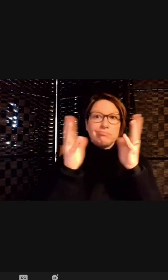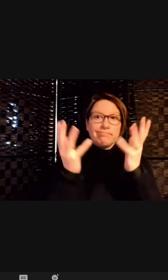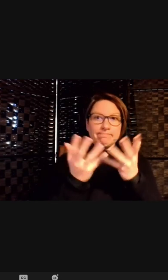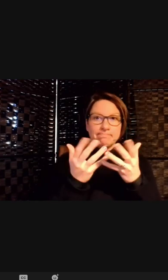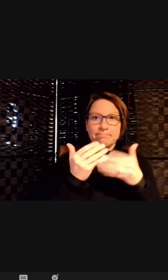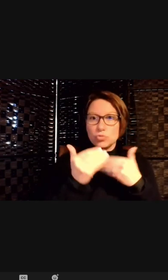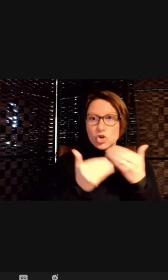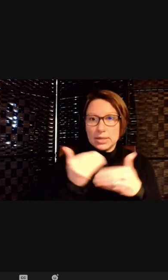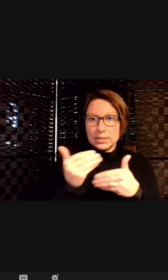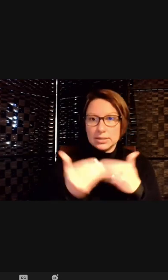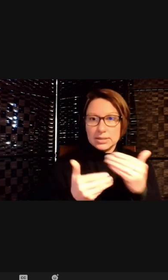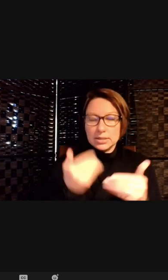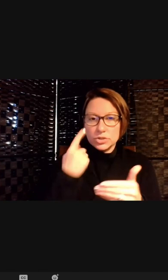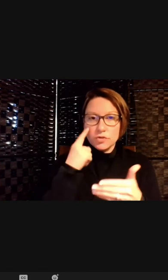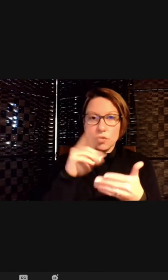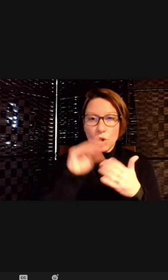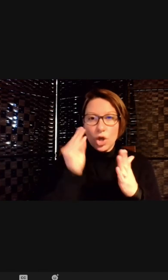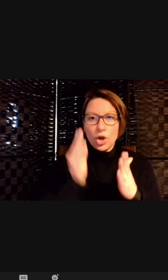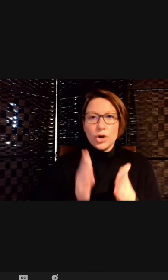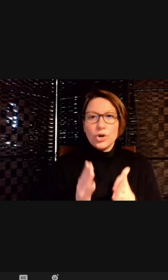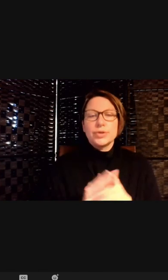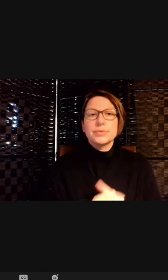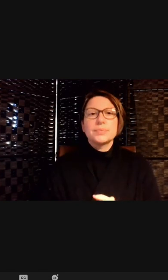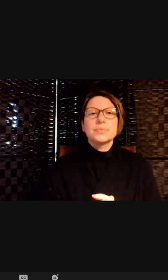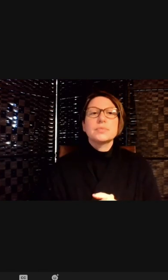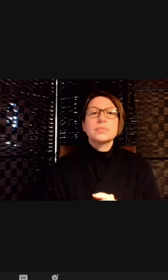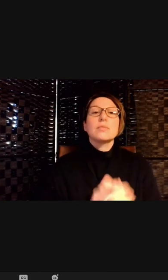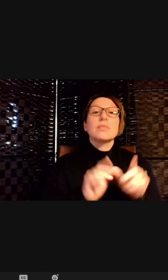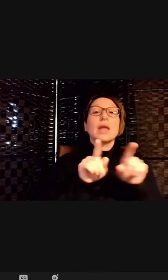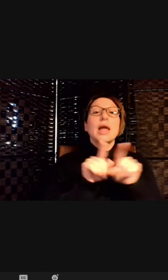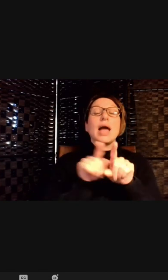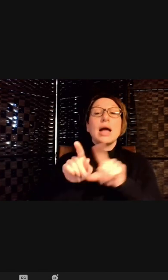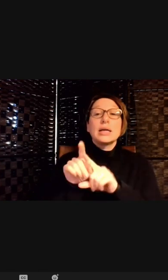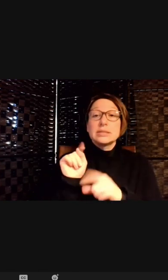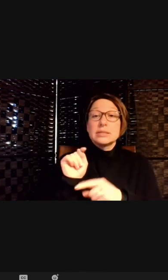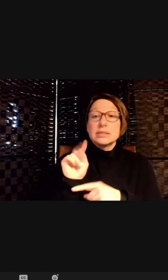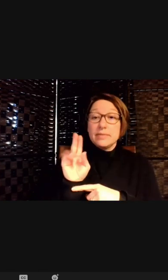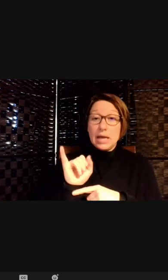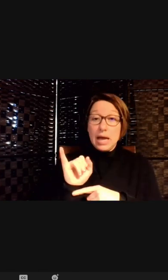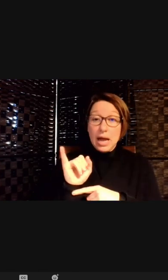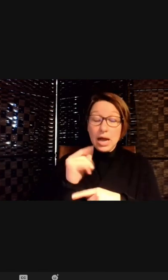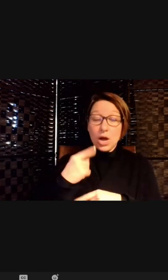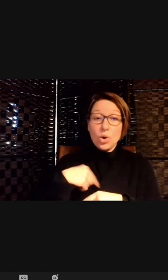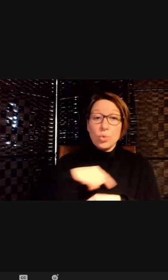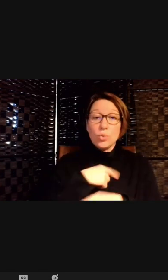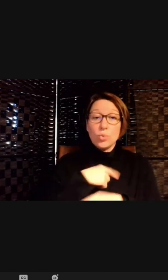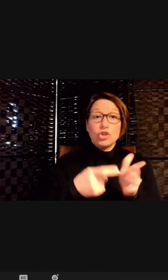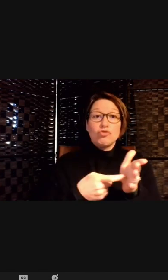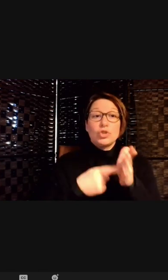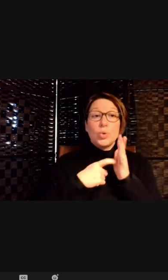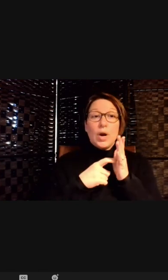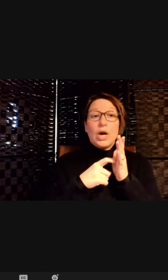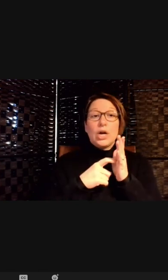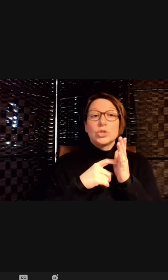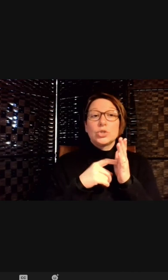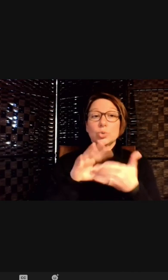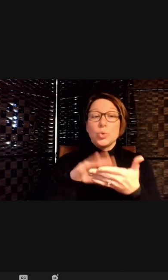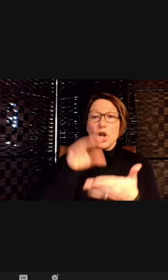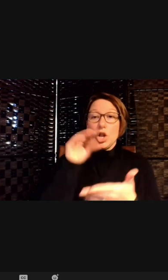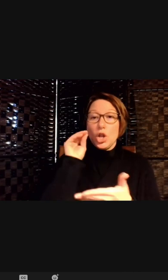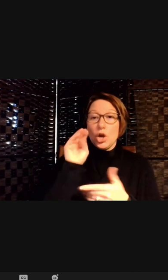going through for our learners. And as teachers for the visually impaired, we're required to do a learning media assessment for all